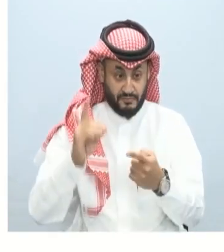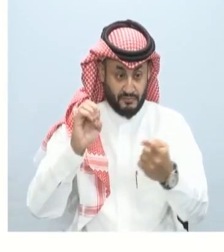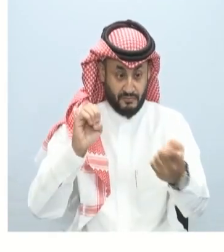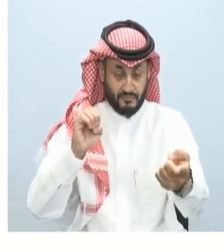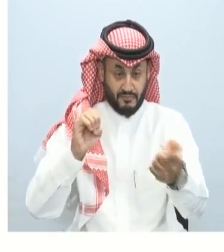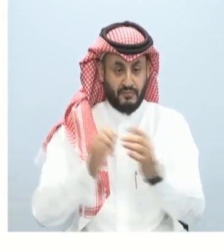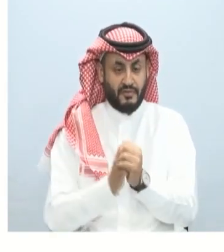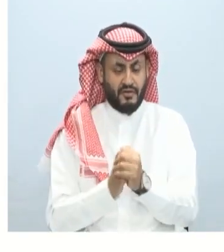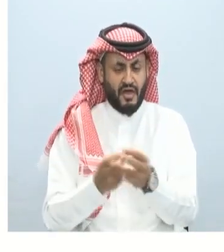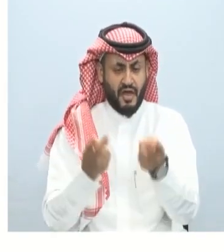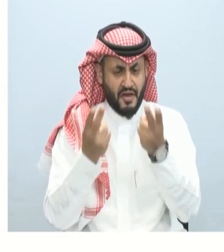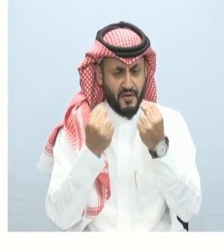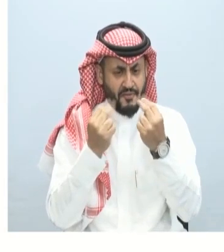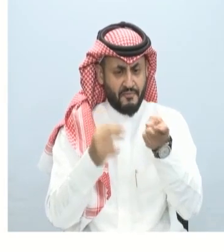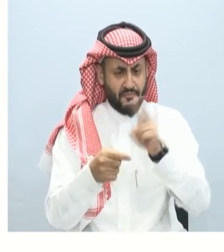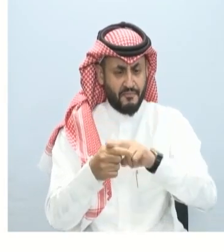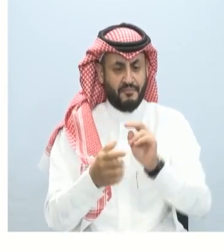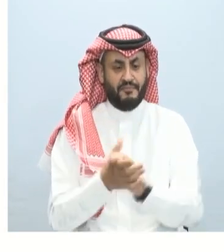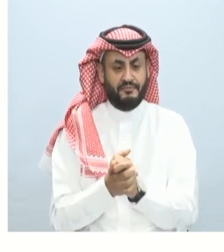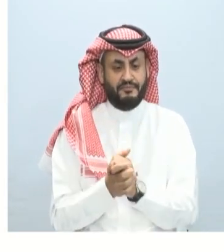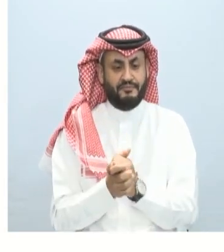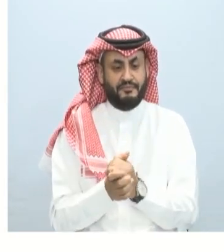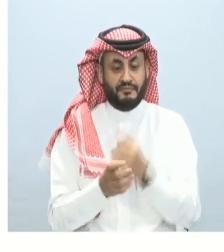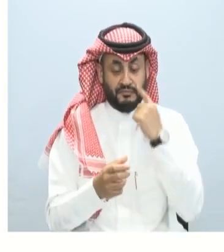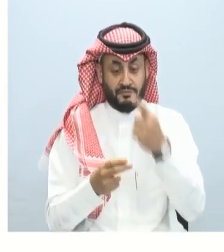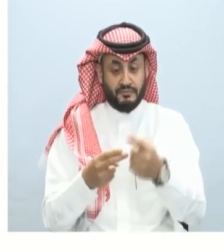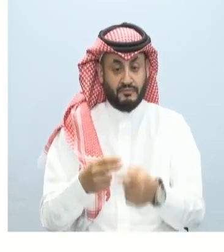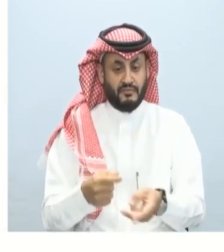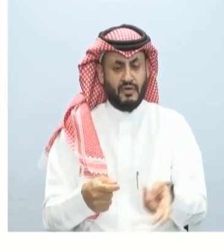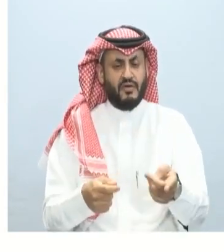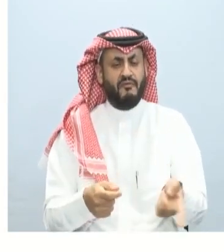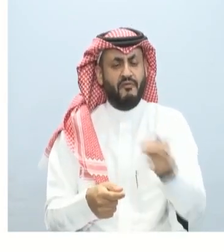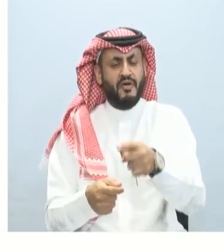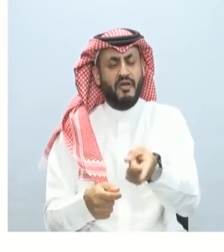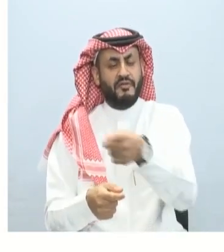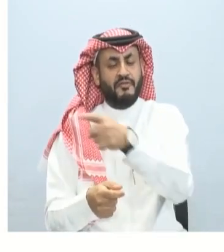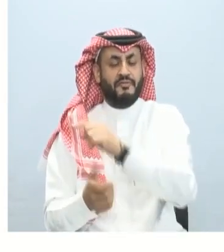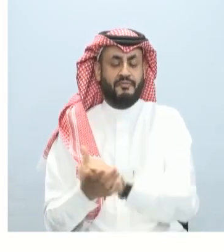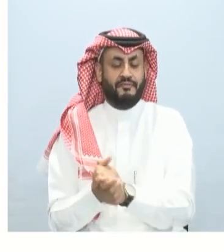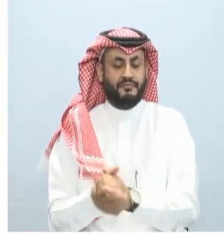think, emphatic, space travel will have become commonplace.